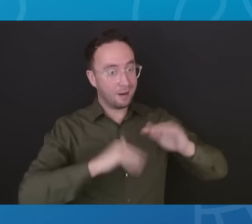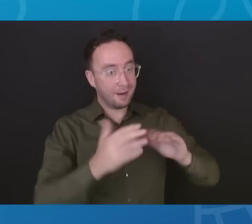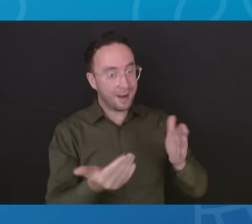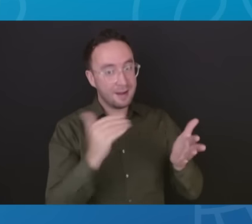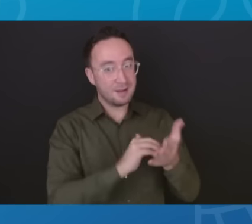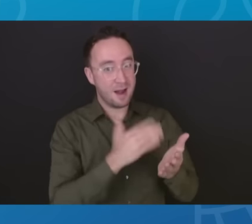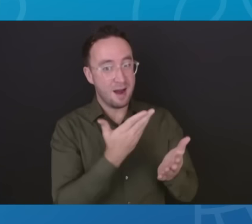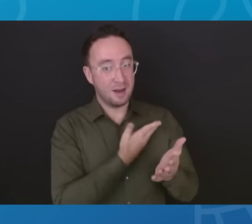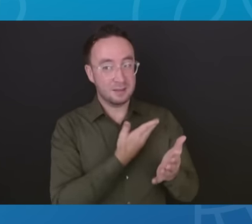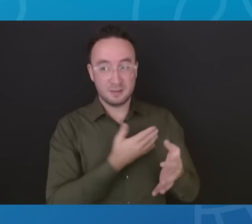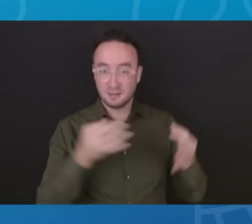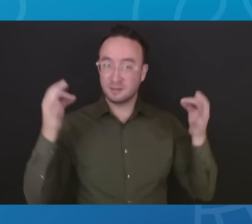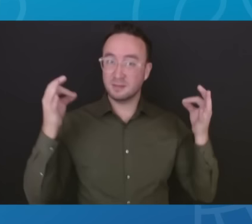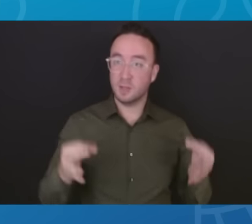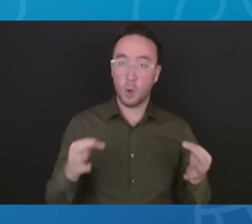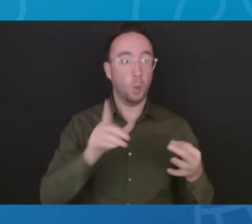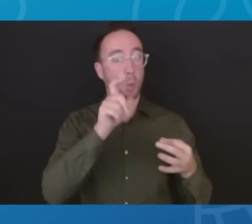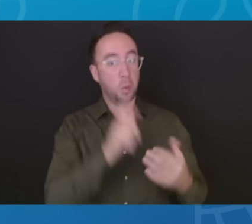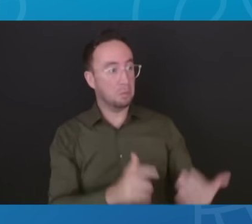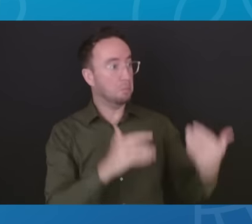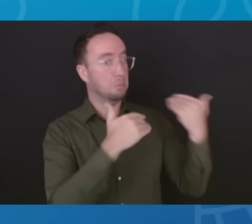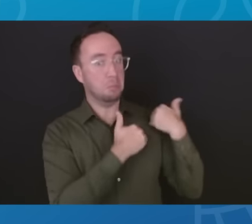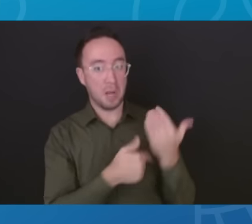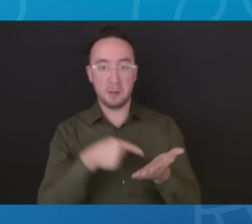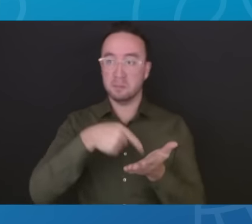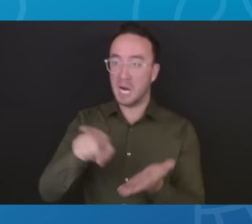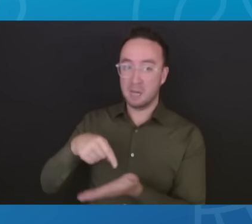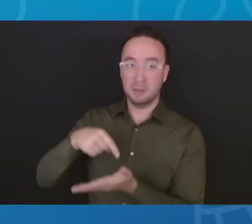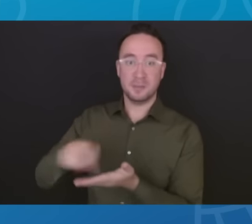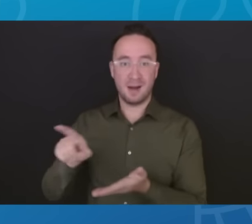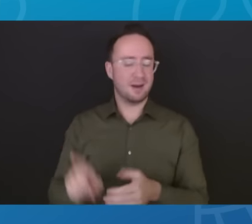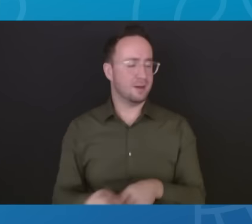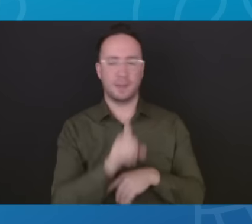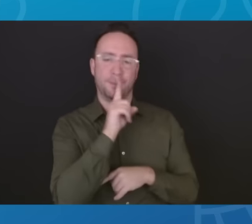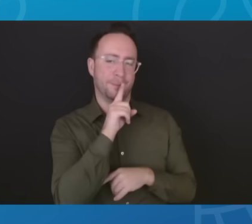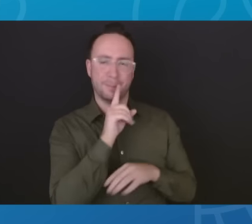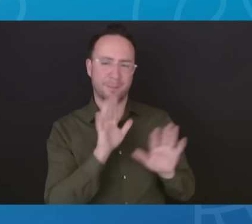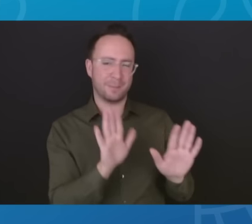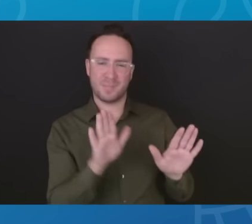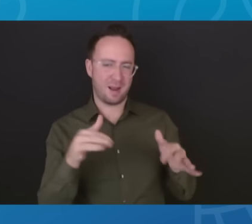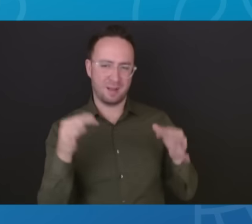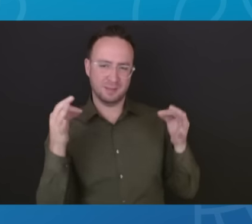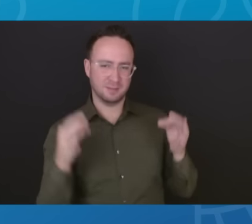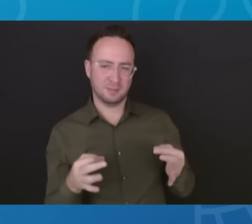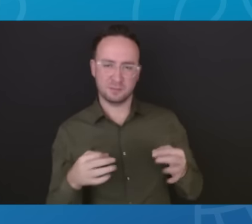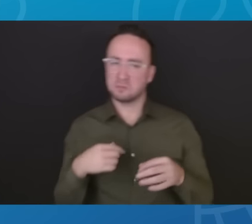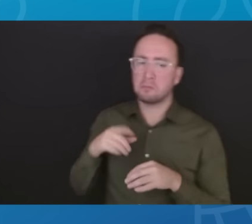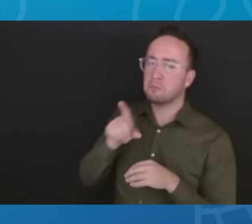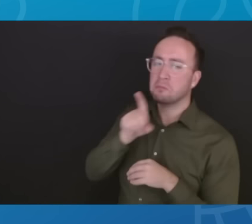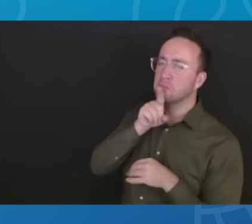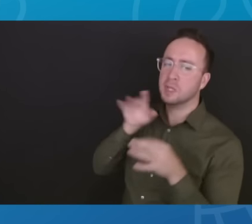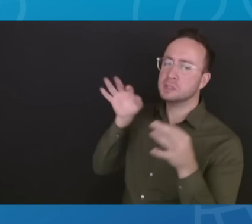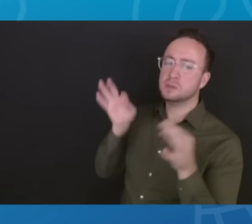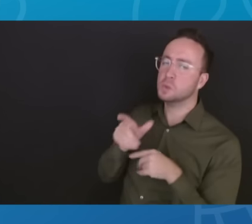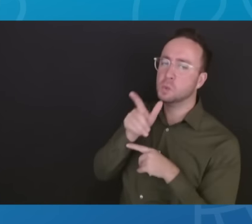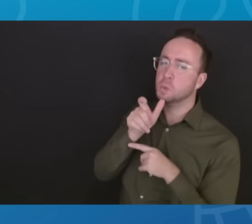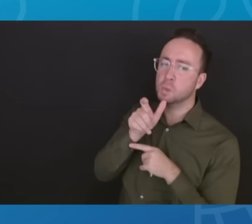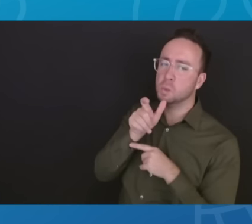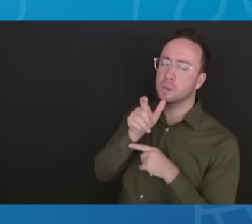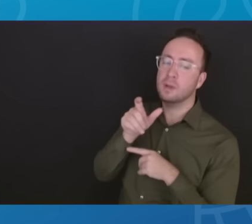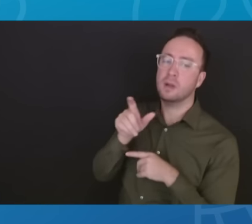pay for the reconstruction before we get into what would be a diplomatic. I'm not asking who should pay, if someone should pay for everything, but who should